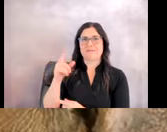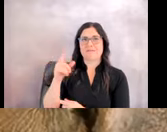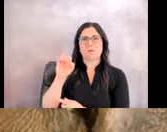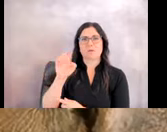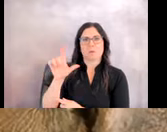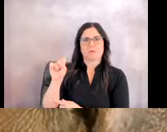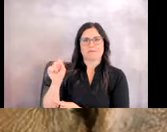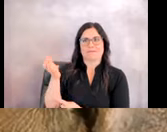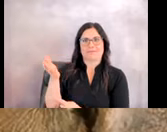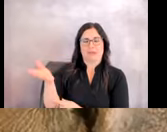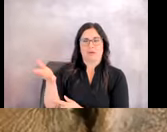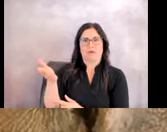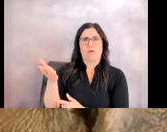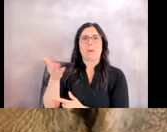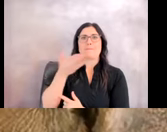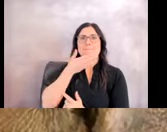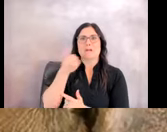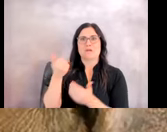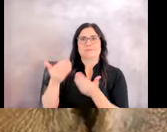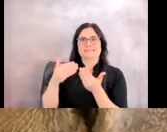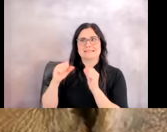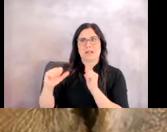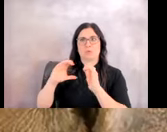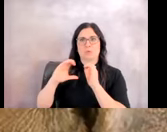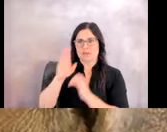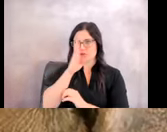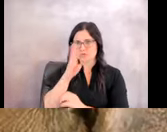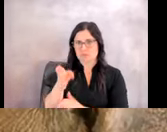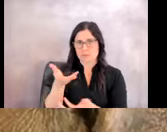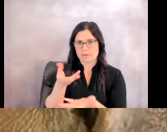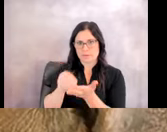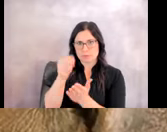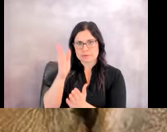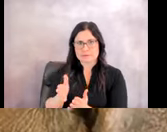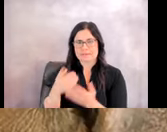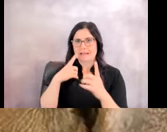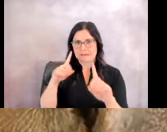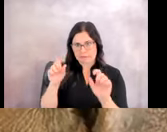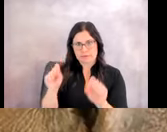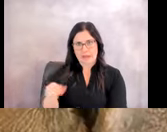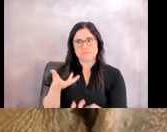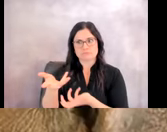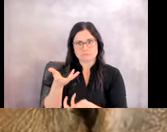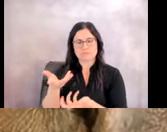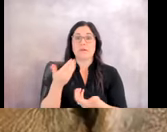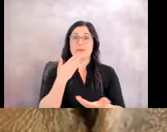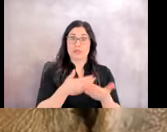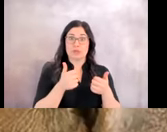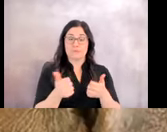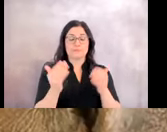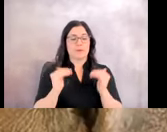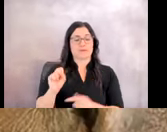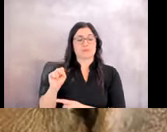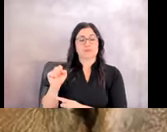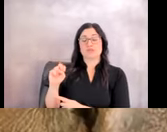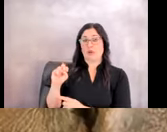it really easy to communicate with students and do it efficiently. So very good. So Sean,